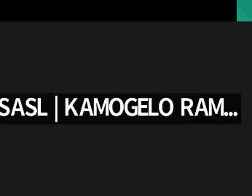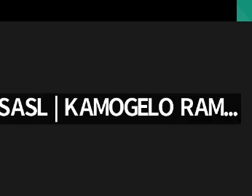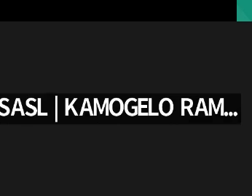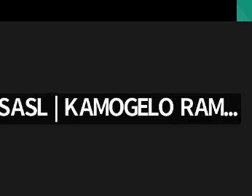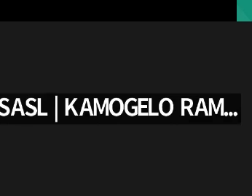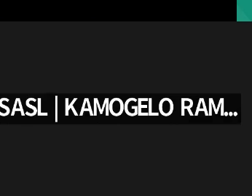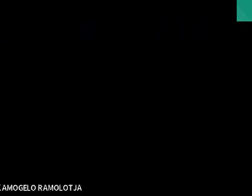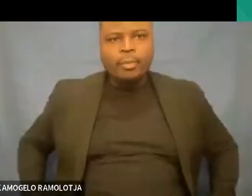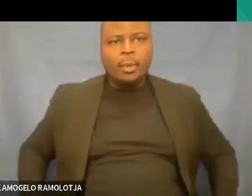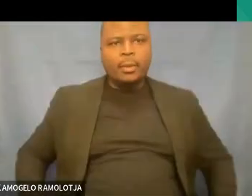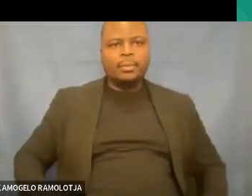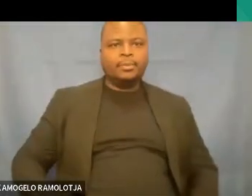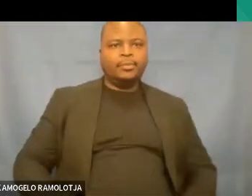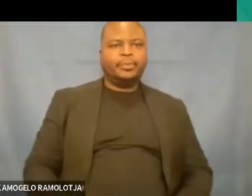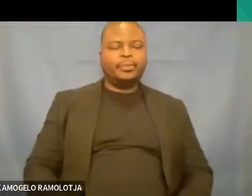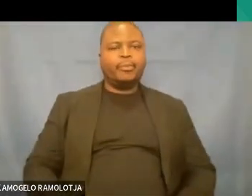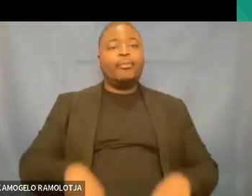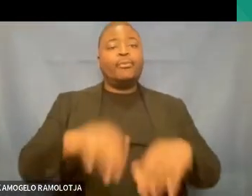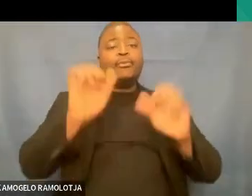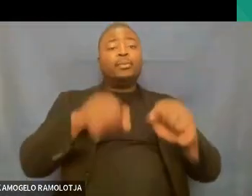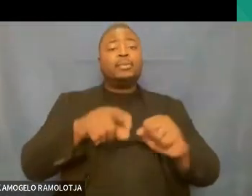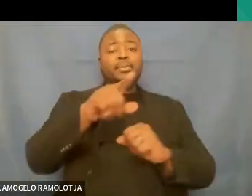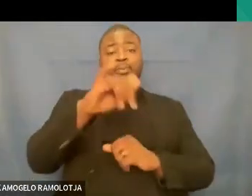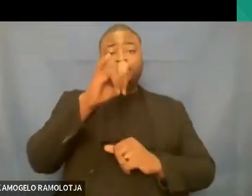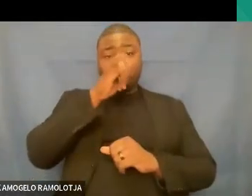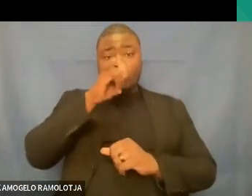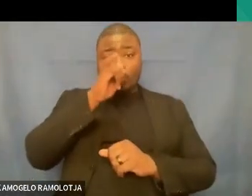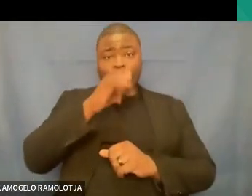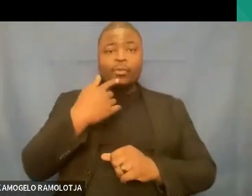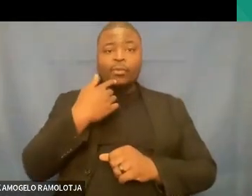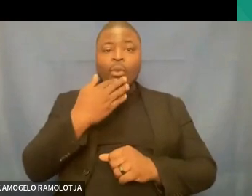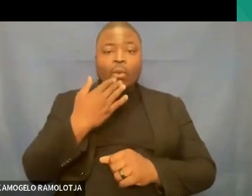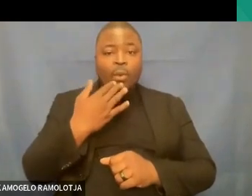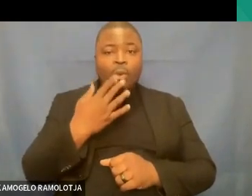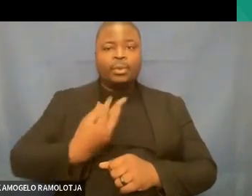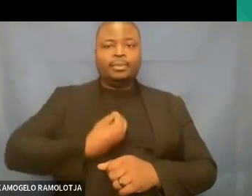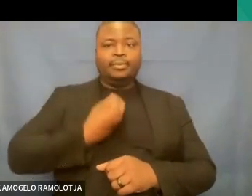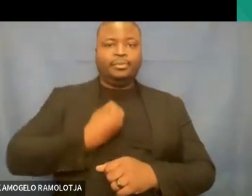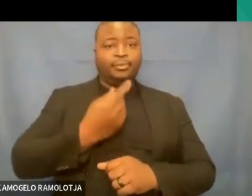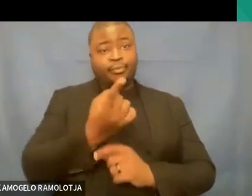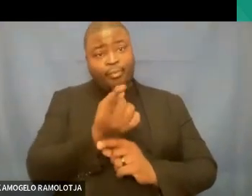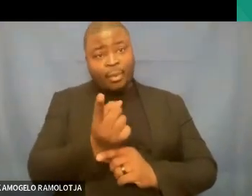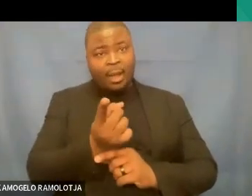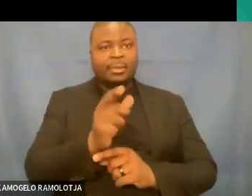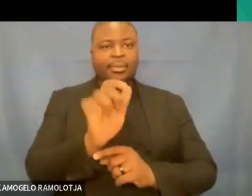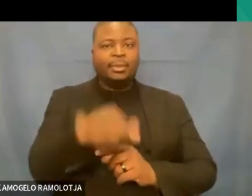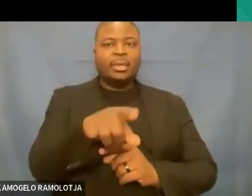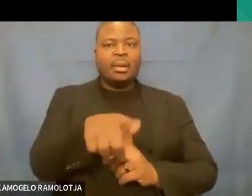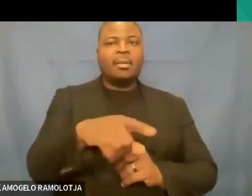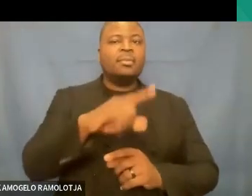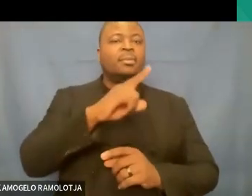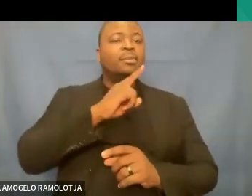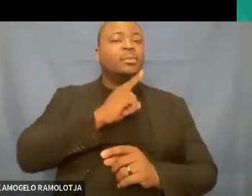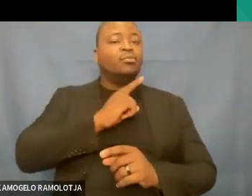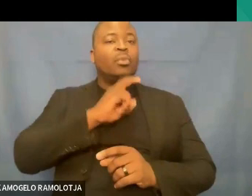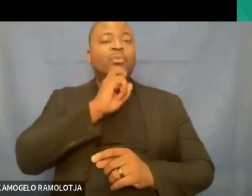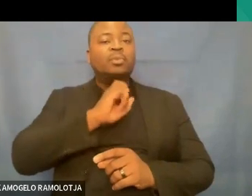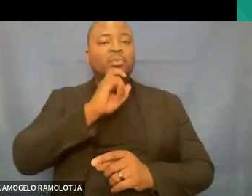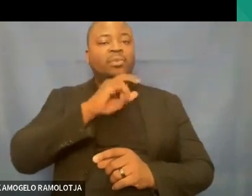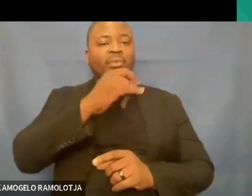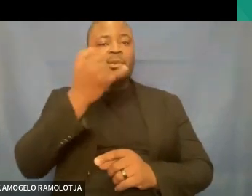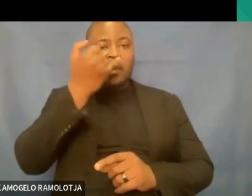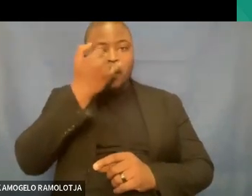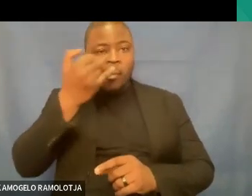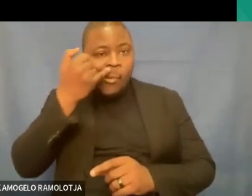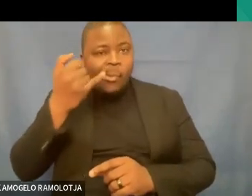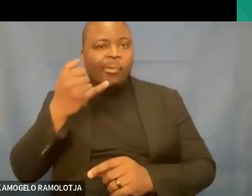and paraphernalia, even for minors. So the criminalization of drug use, as I mentioned, keeps